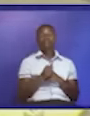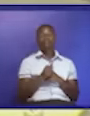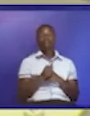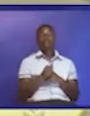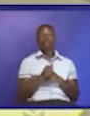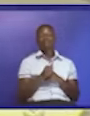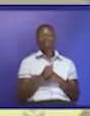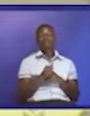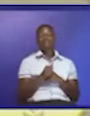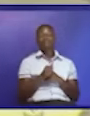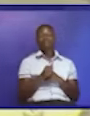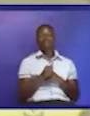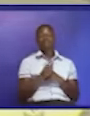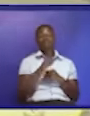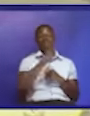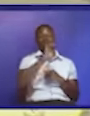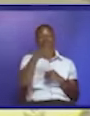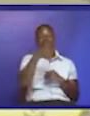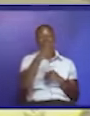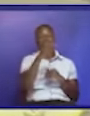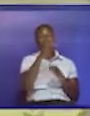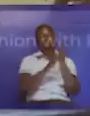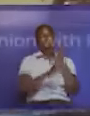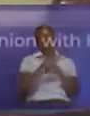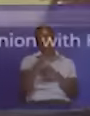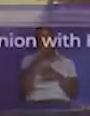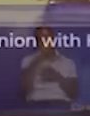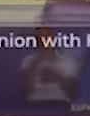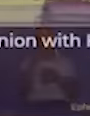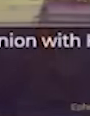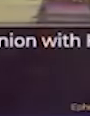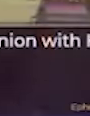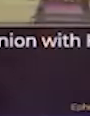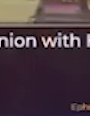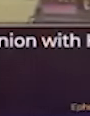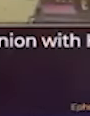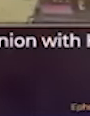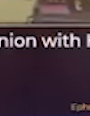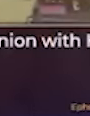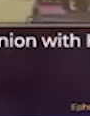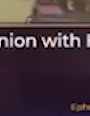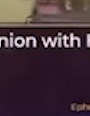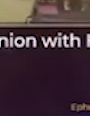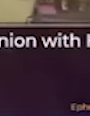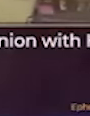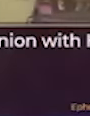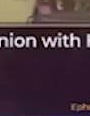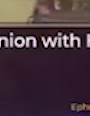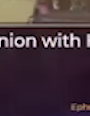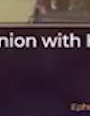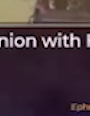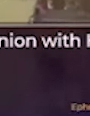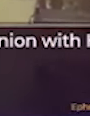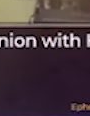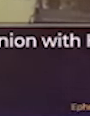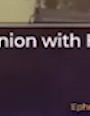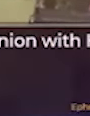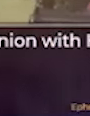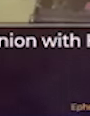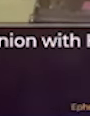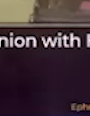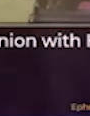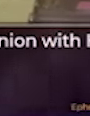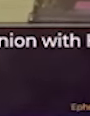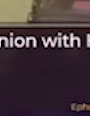tonight? Ephesians 6 and verse 10. It says, in conclusion, do we have it? Yeah. Be strong in